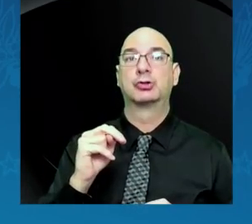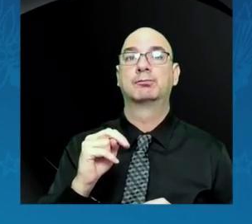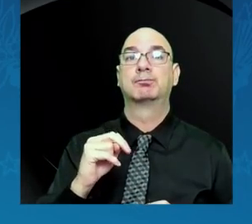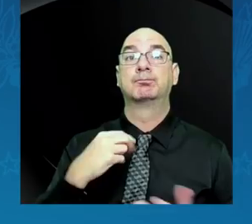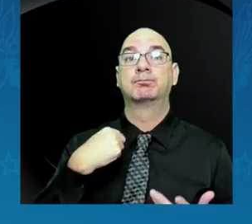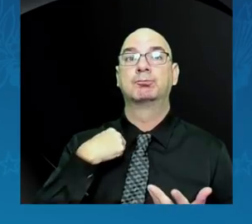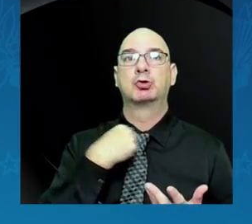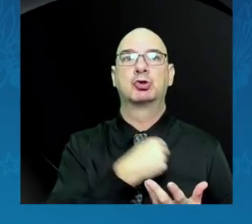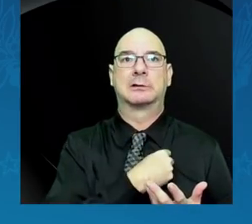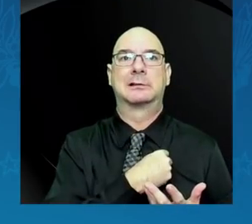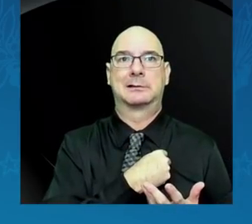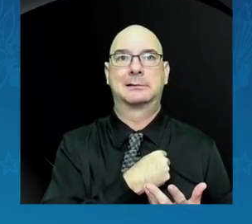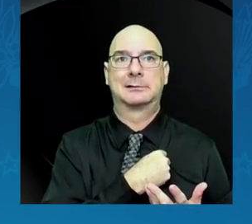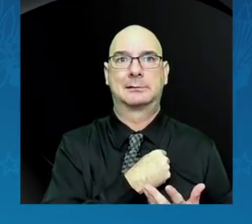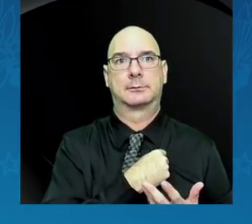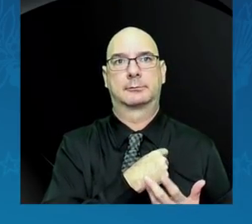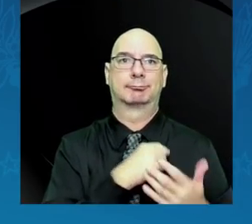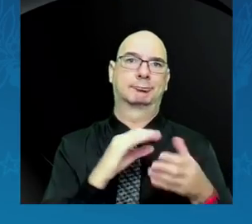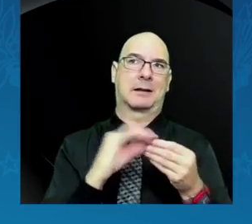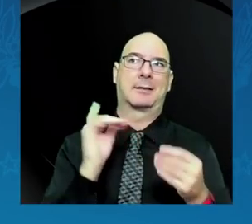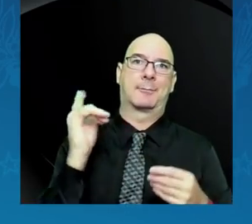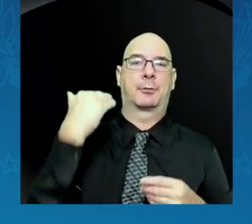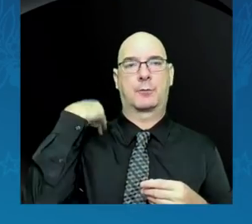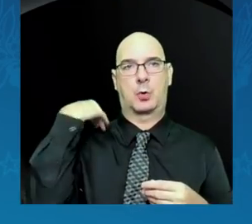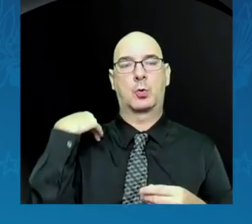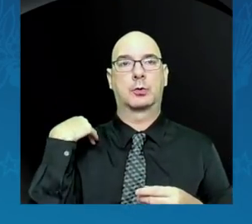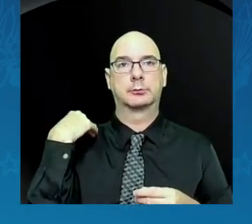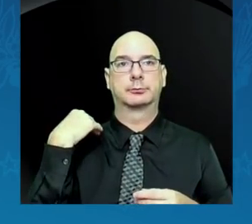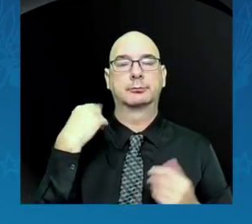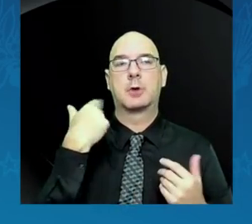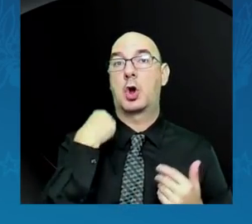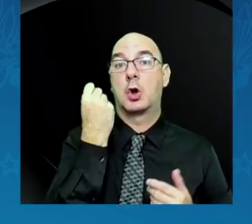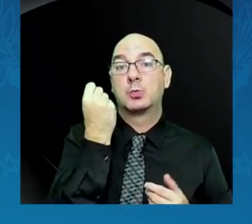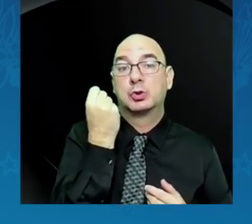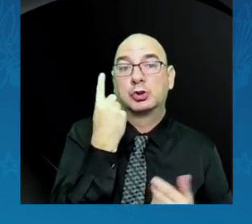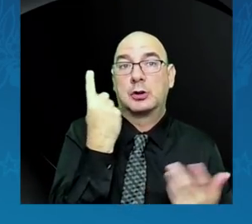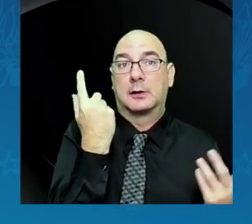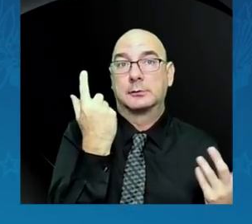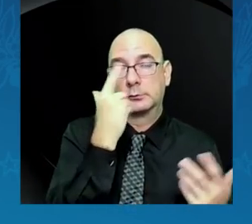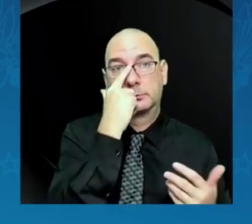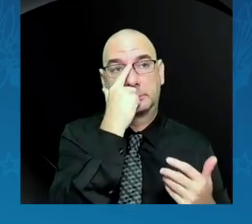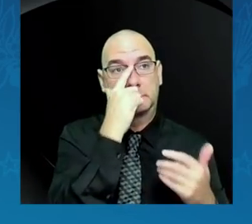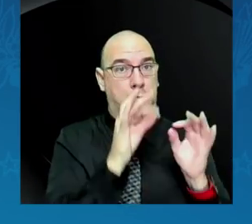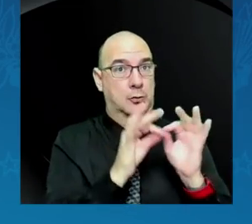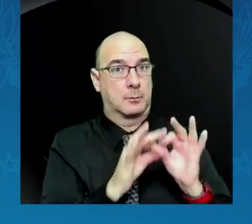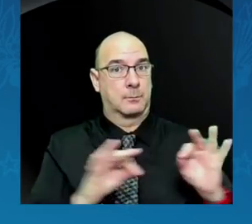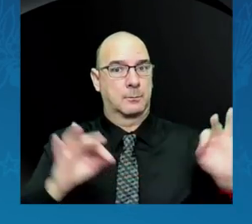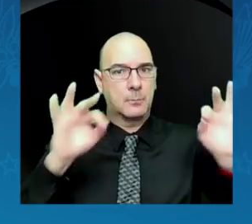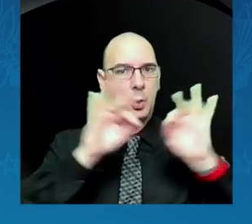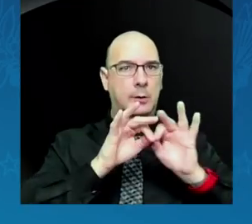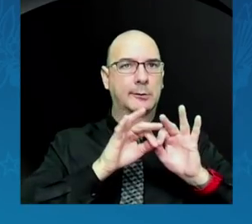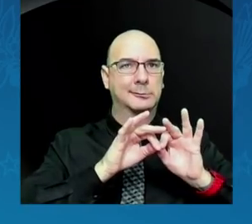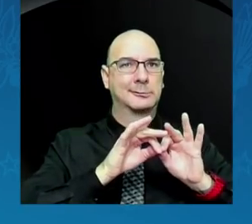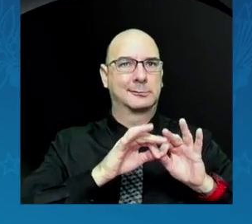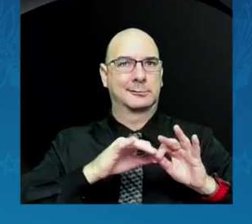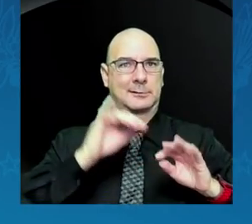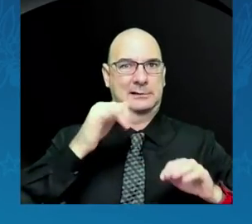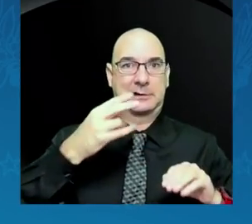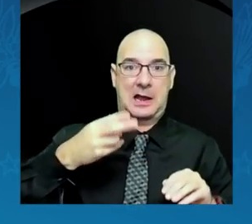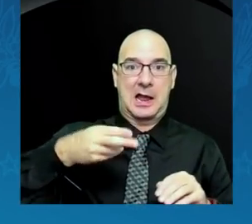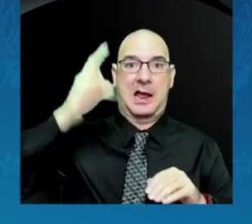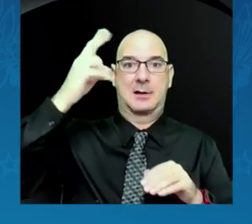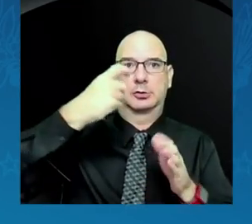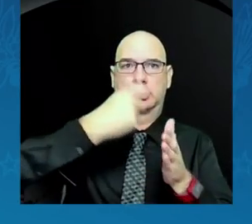earlier, fully appreciate the significance of things costing more. It's a big deal. It's a big